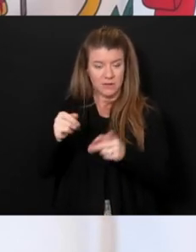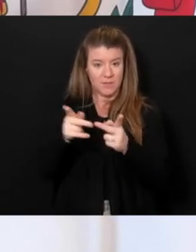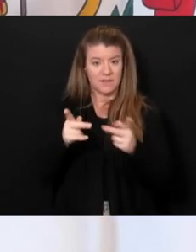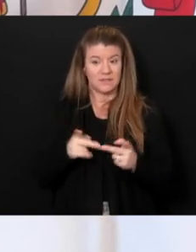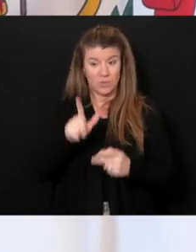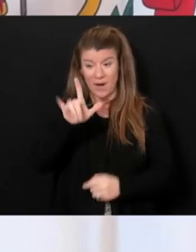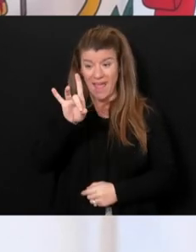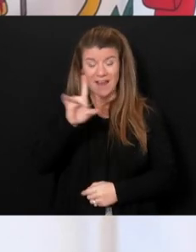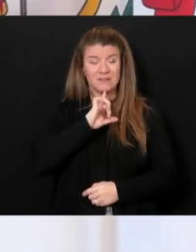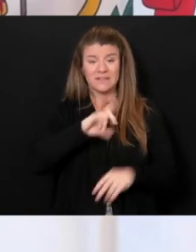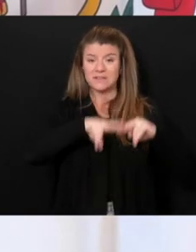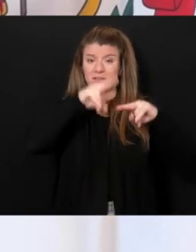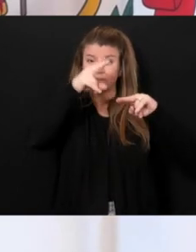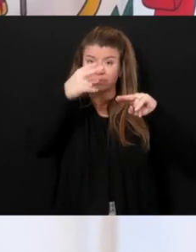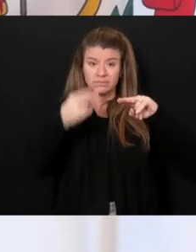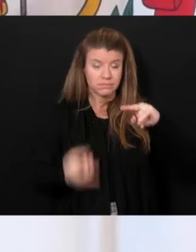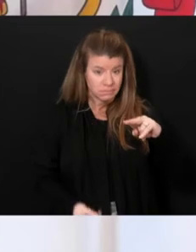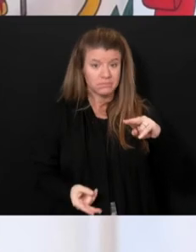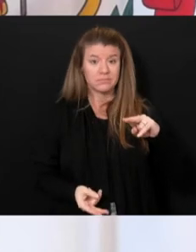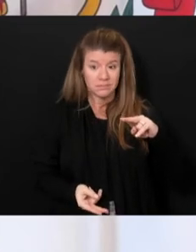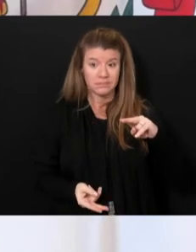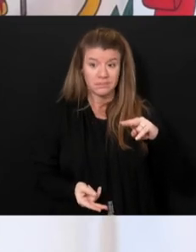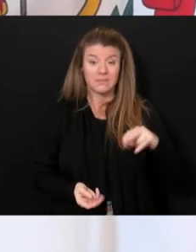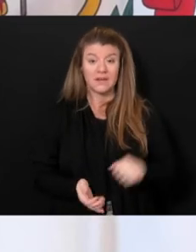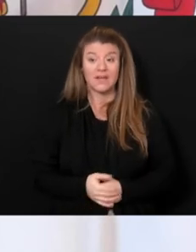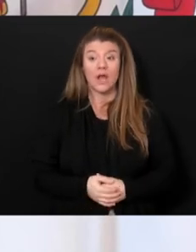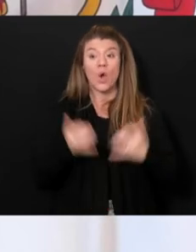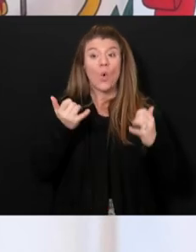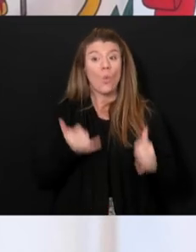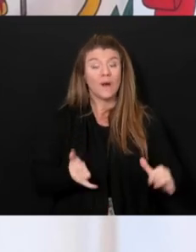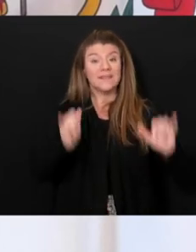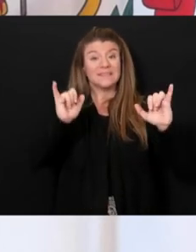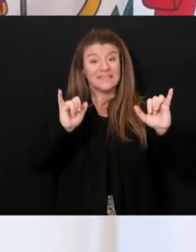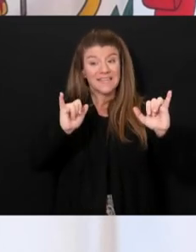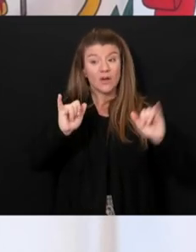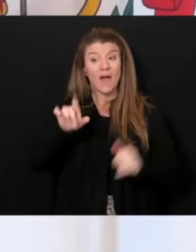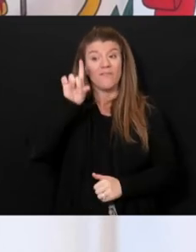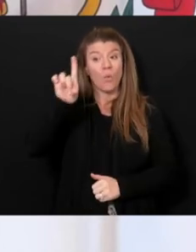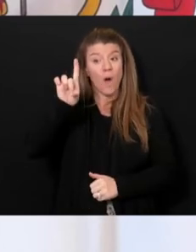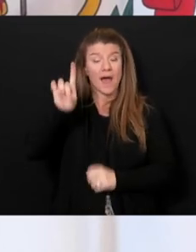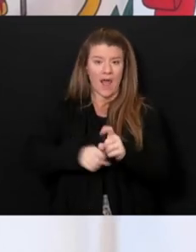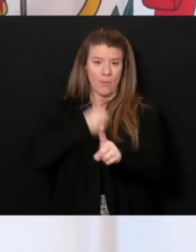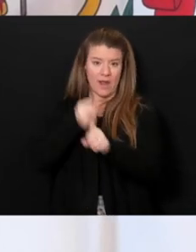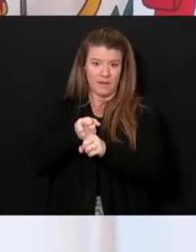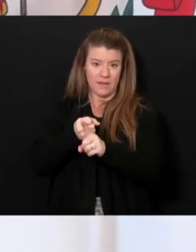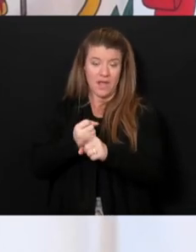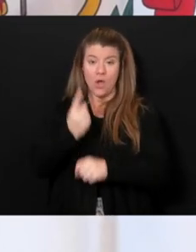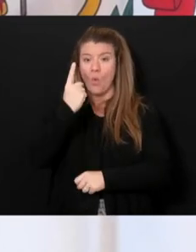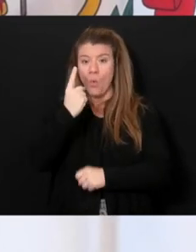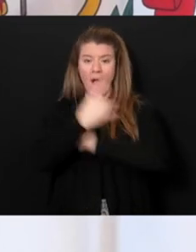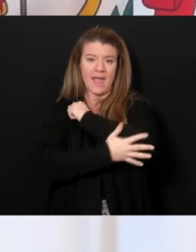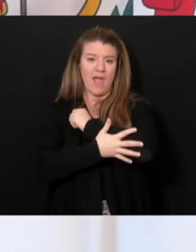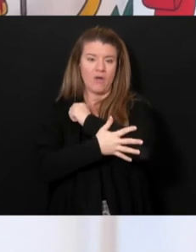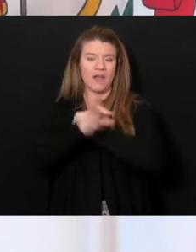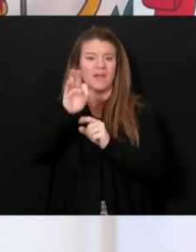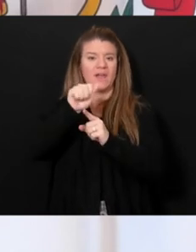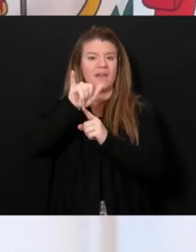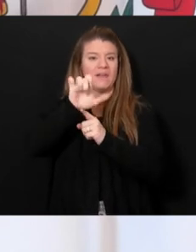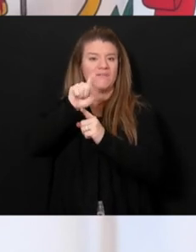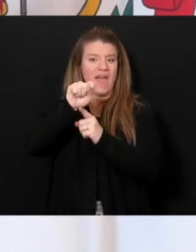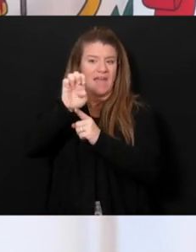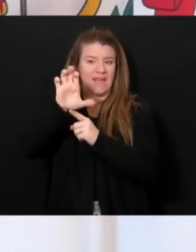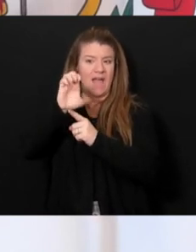It's just gone down, down, down, and down. We still have one outbreak in one county, in Fayette County, on our